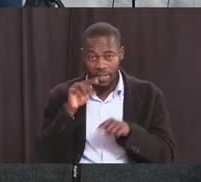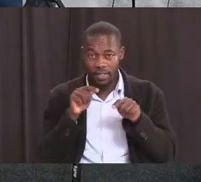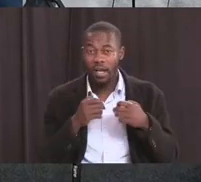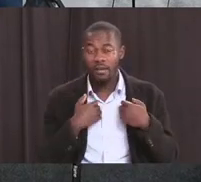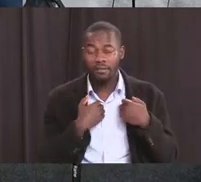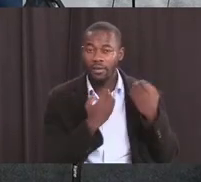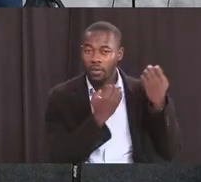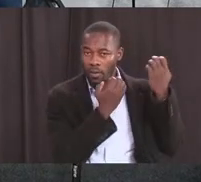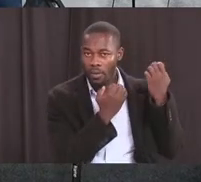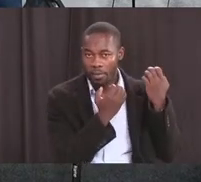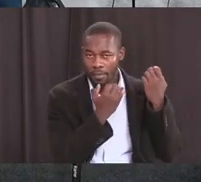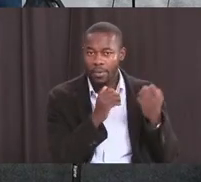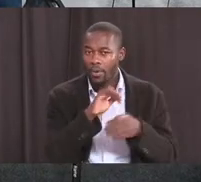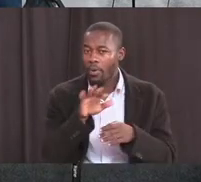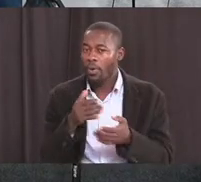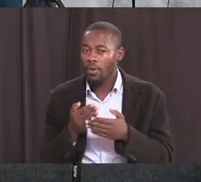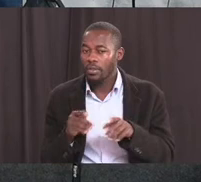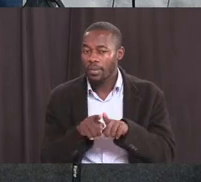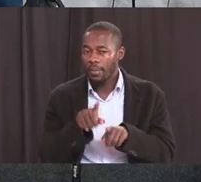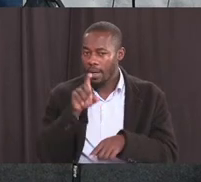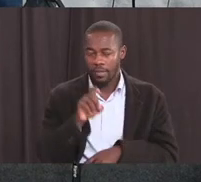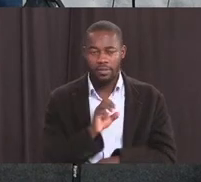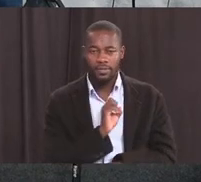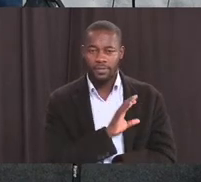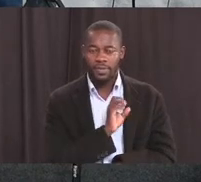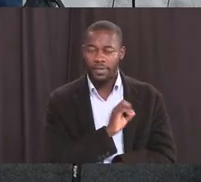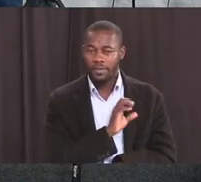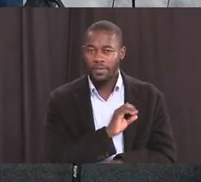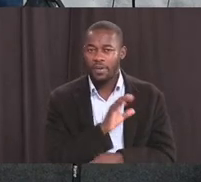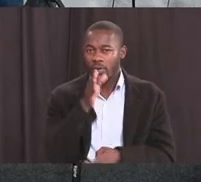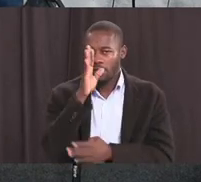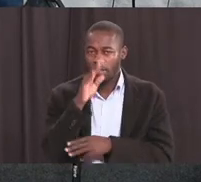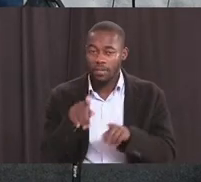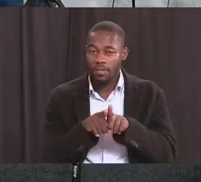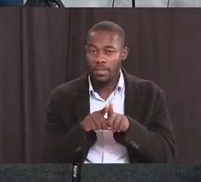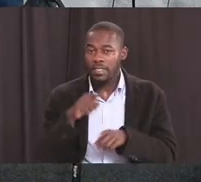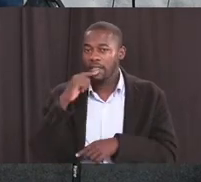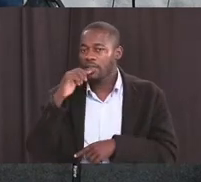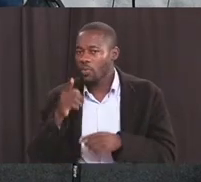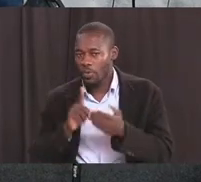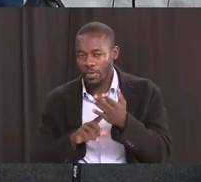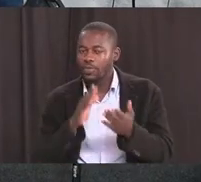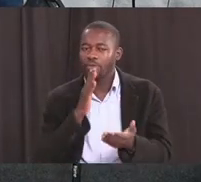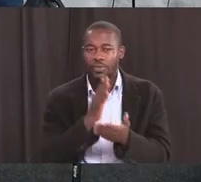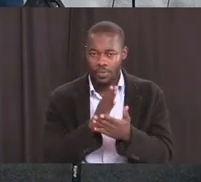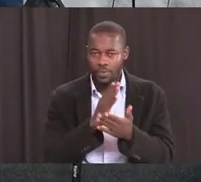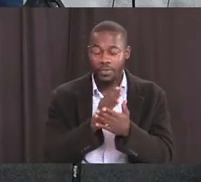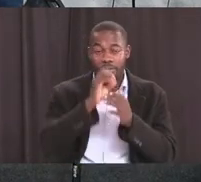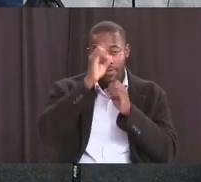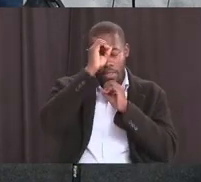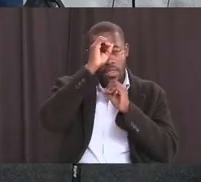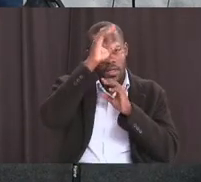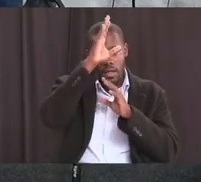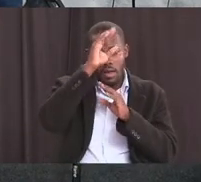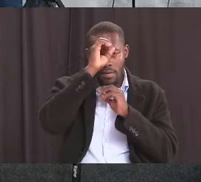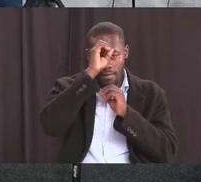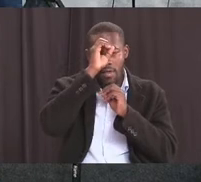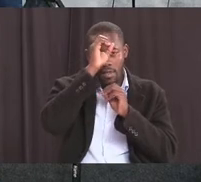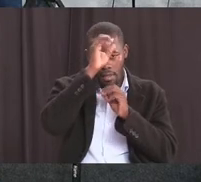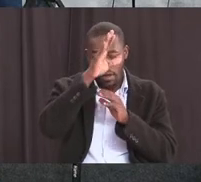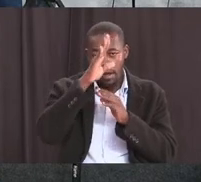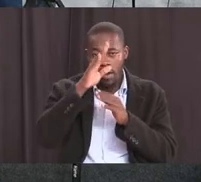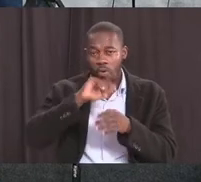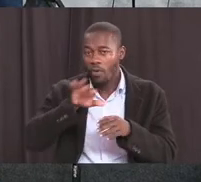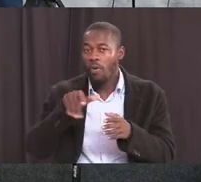Because of that, we don't need to fear. Because of that, we can say, Hosanna. We can be